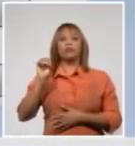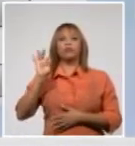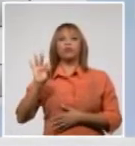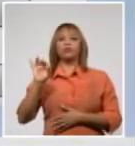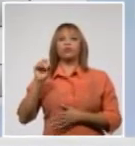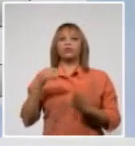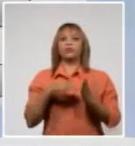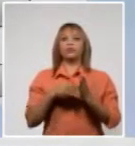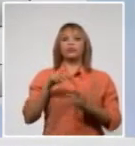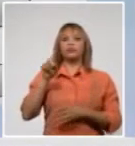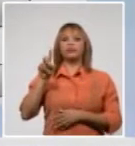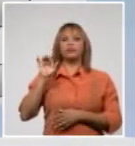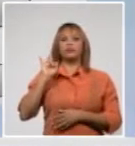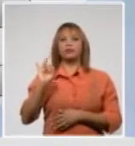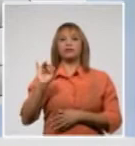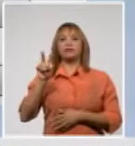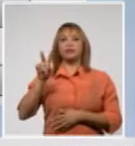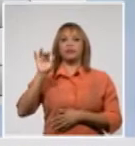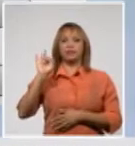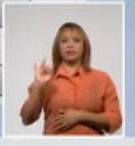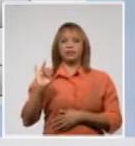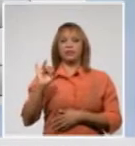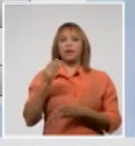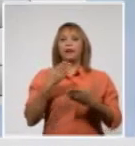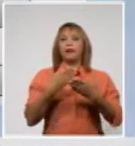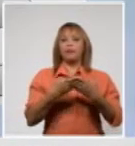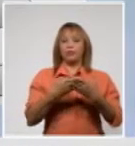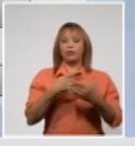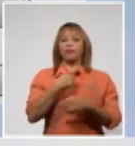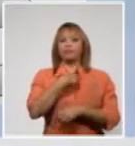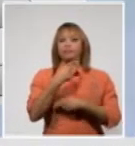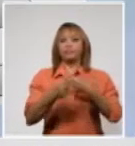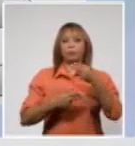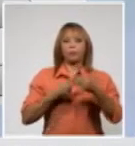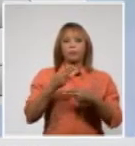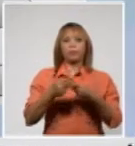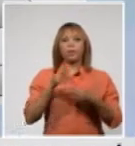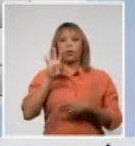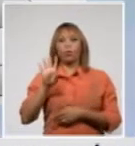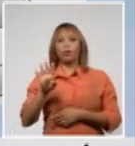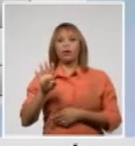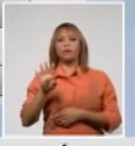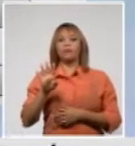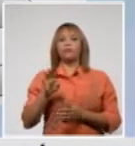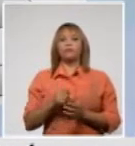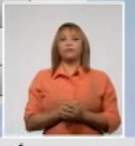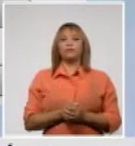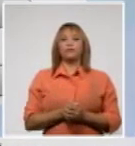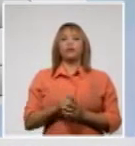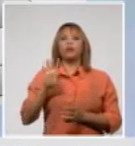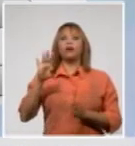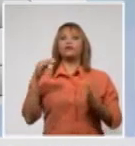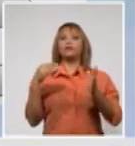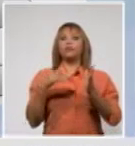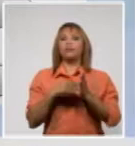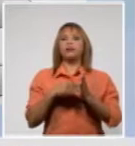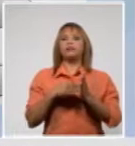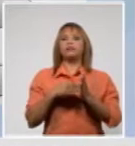Of the samples processed, 61 tested positive for SARS-CoV-2 and